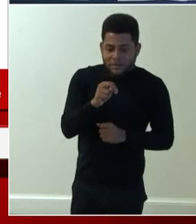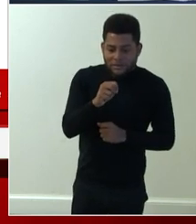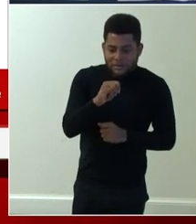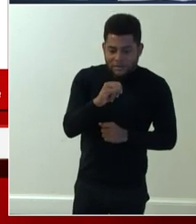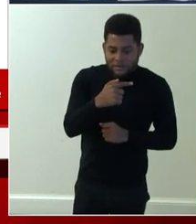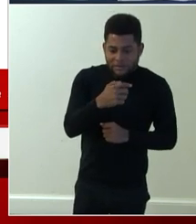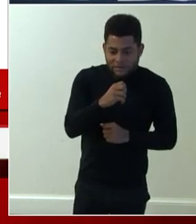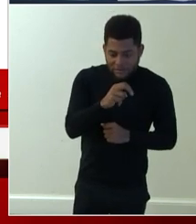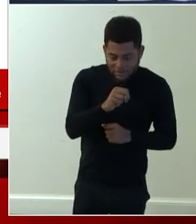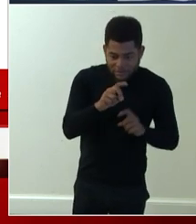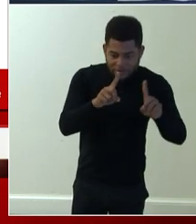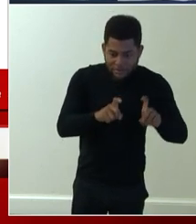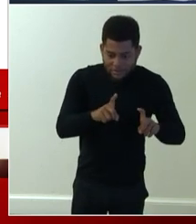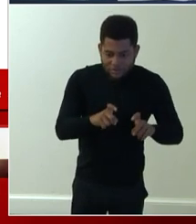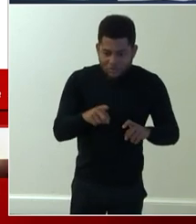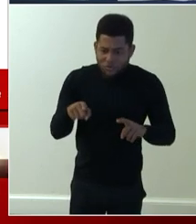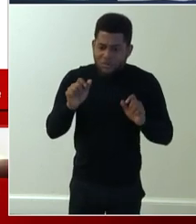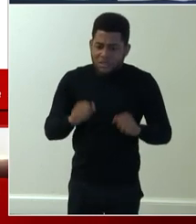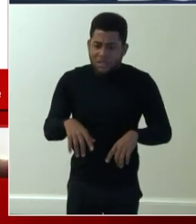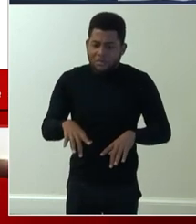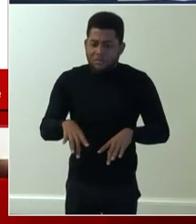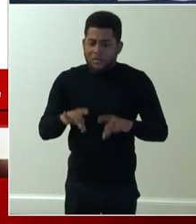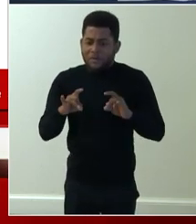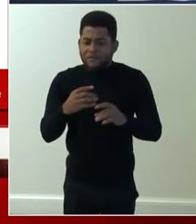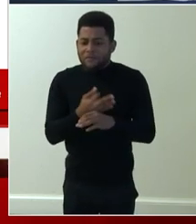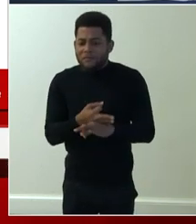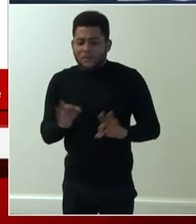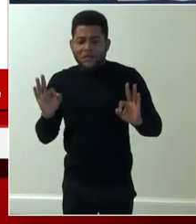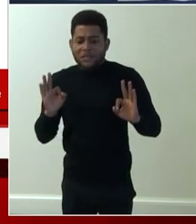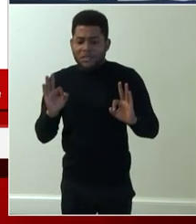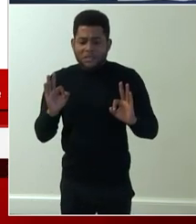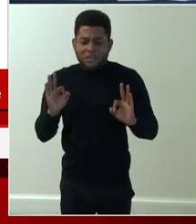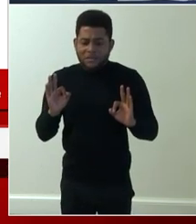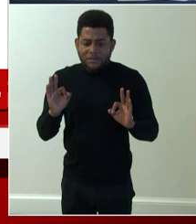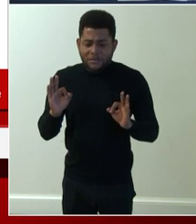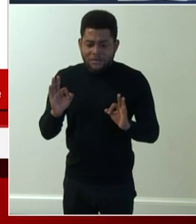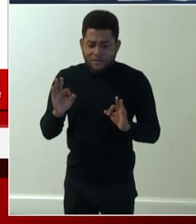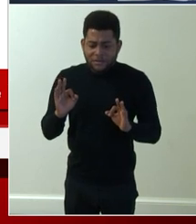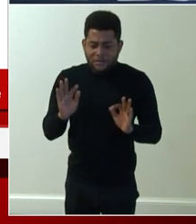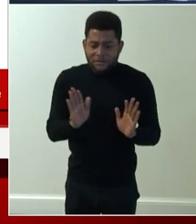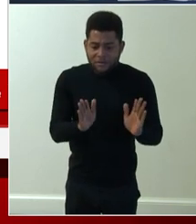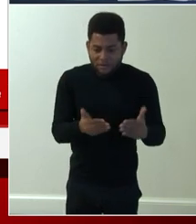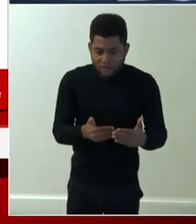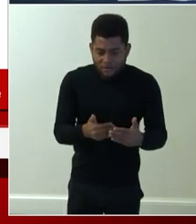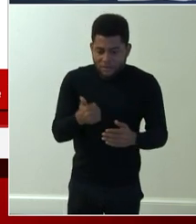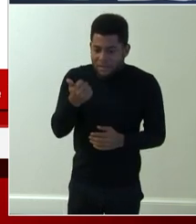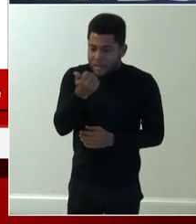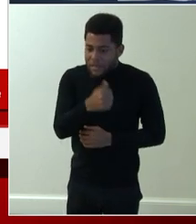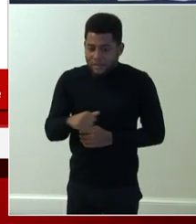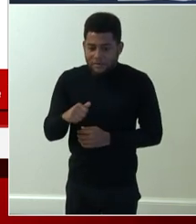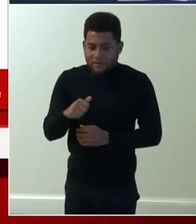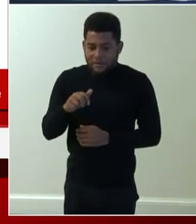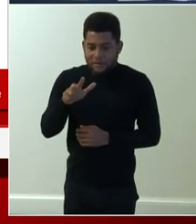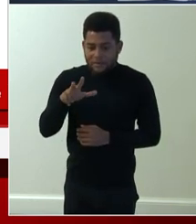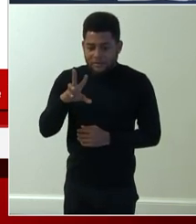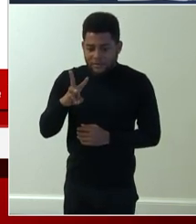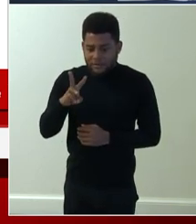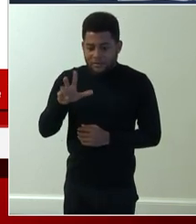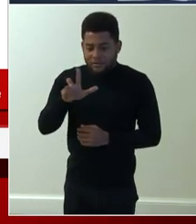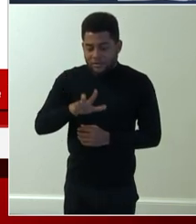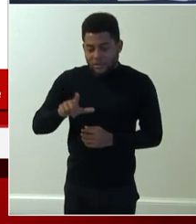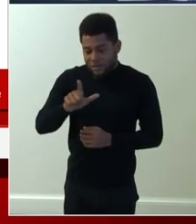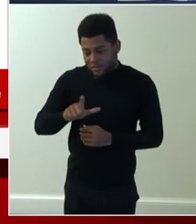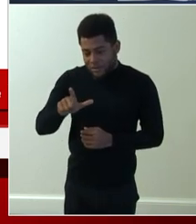up one of the free PCR test kits at one of our now 36 Test Yourself DC libraries or recreation centers. And so that provides